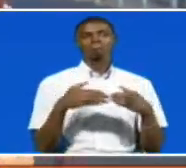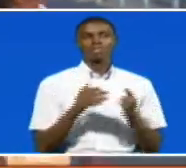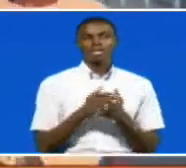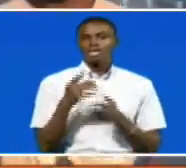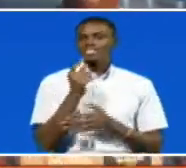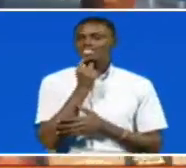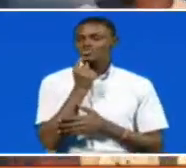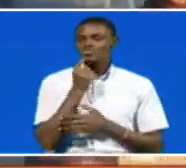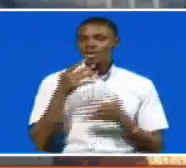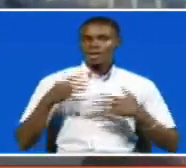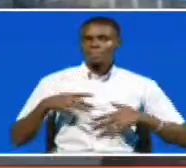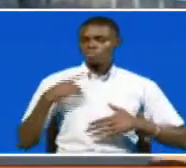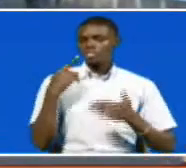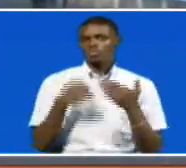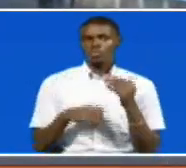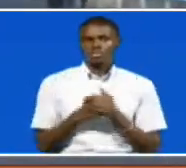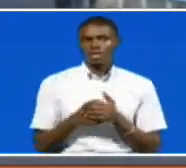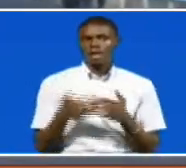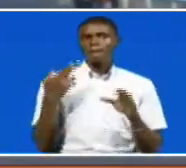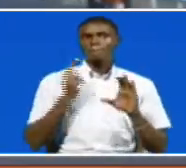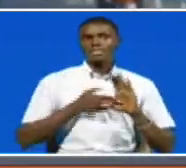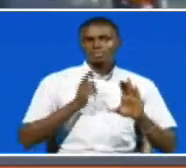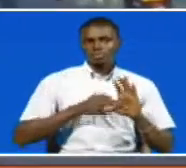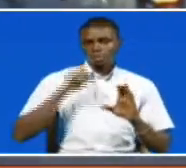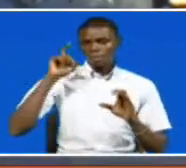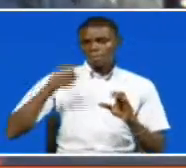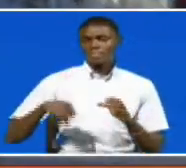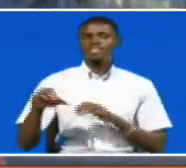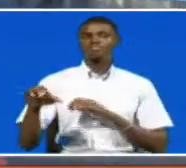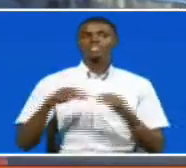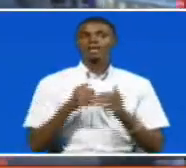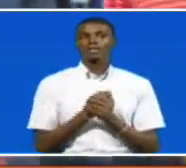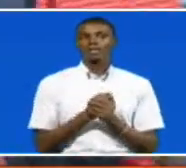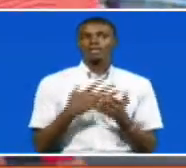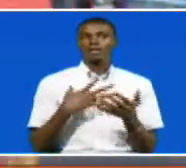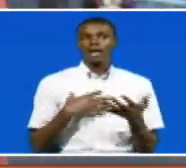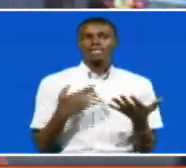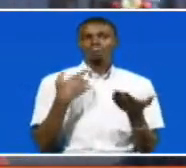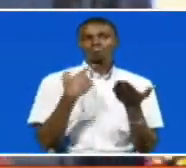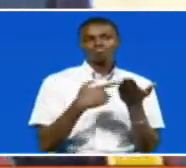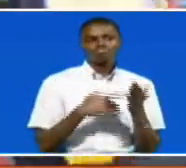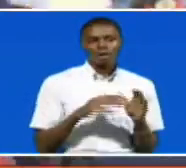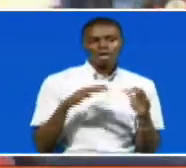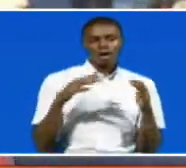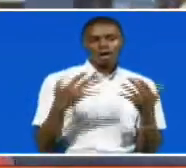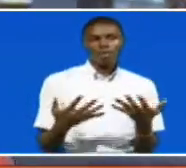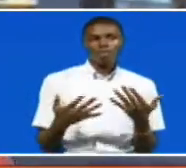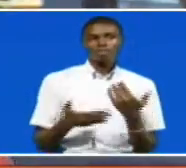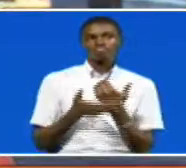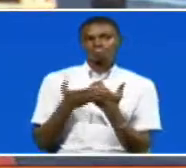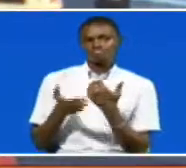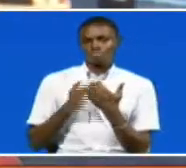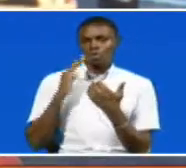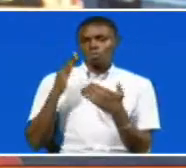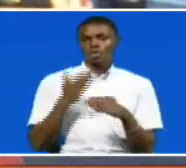the Turkanas, say more participation still needs to be done and a discussion on how their welfare will